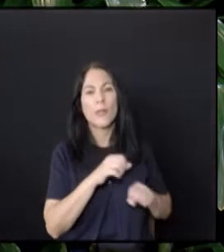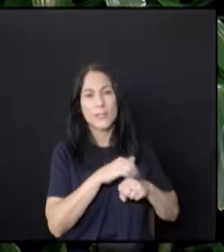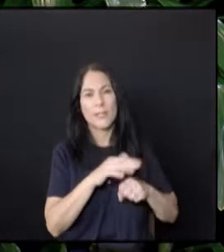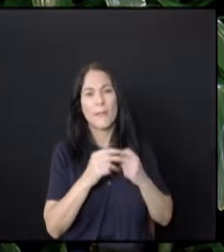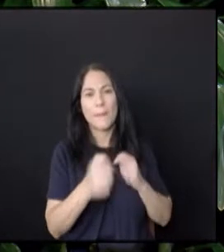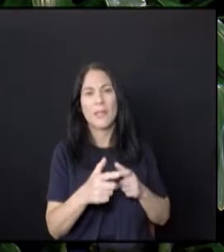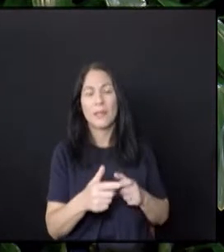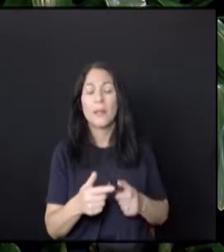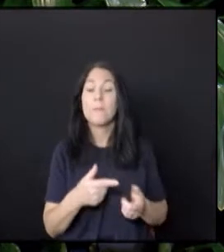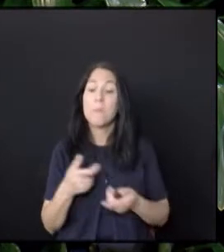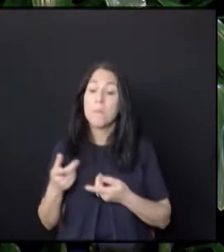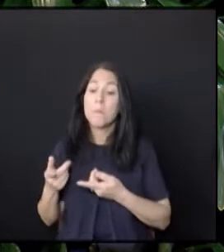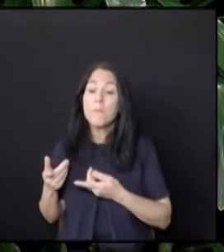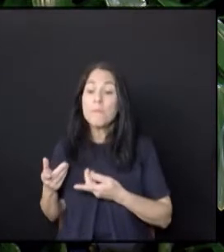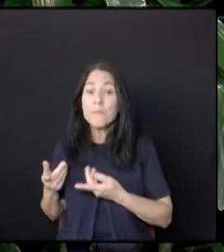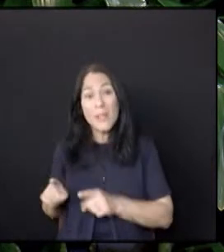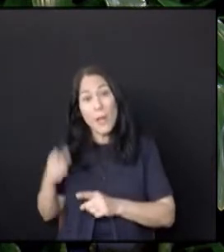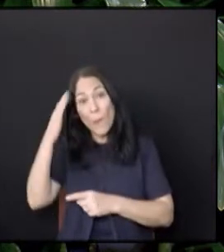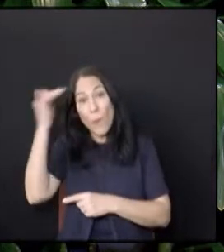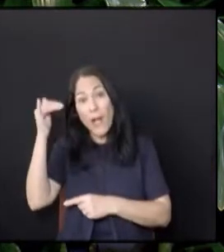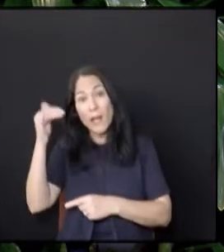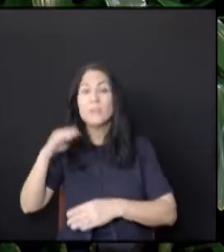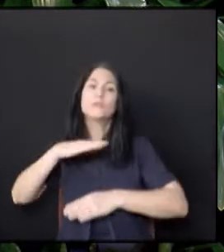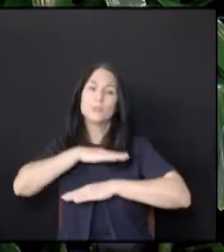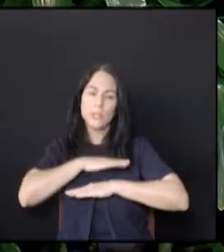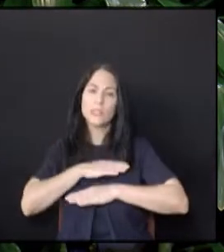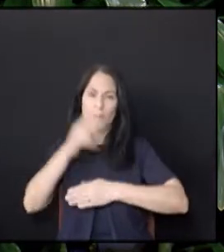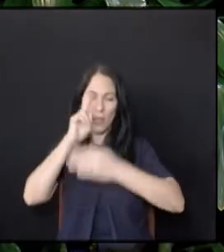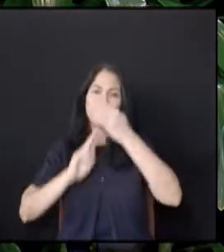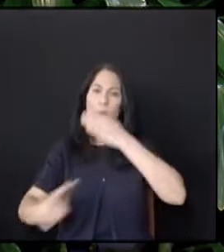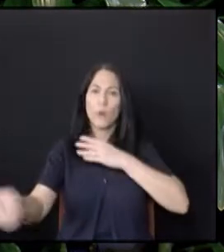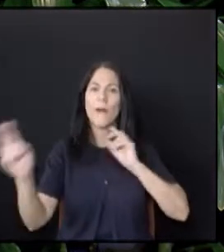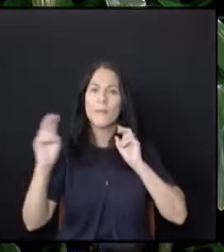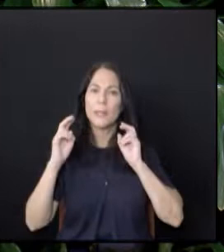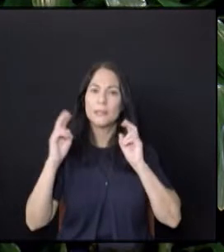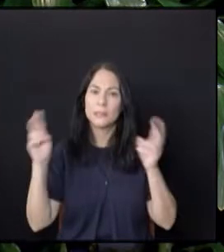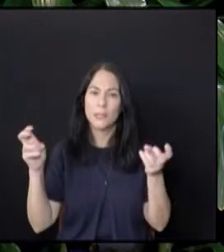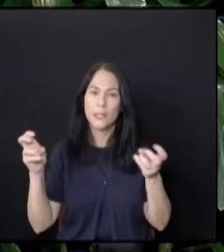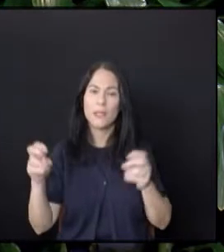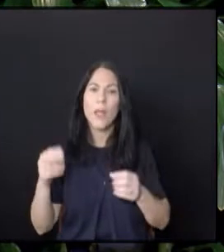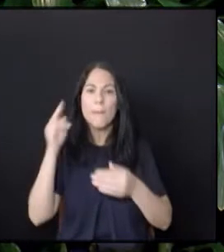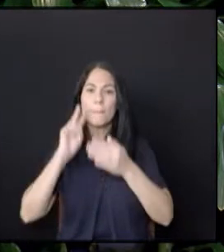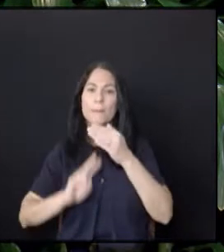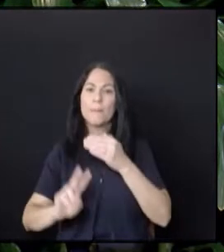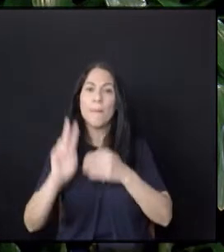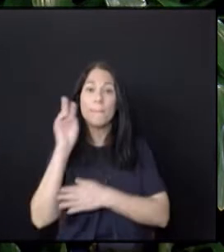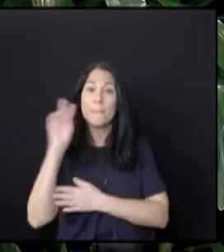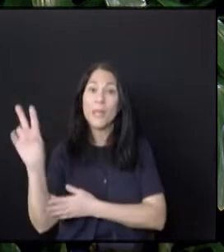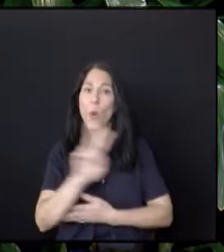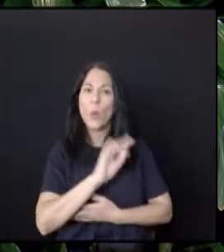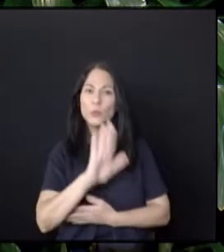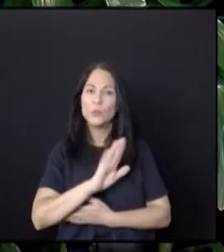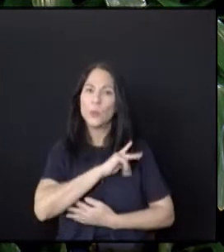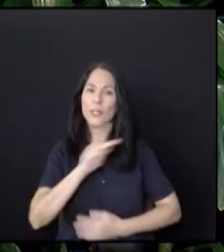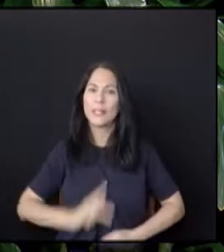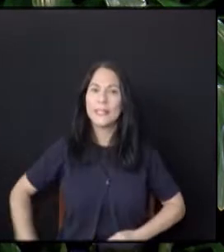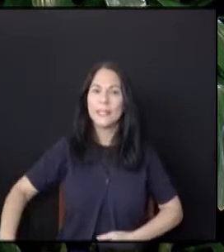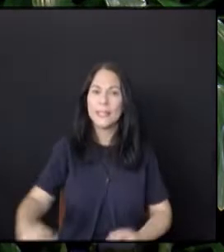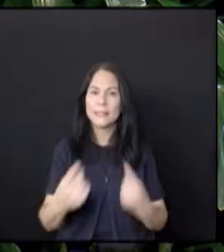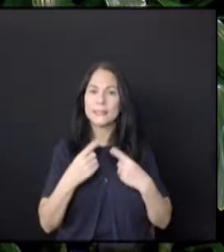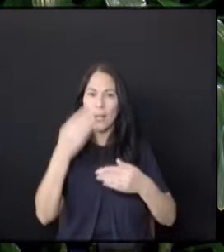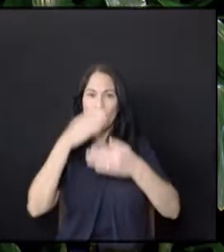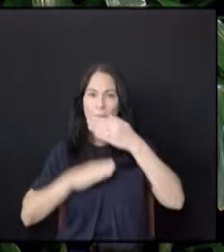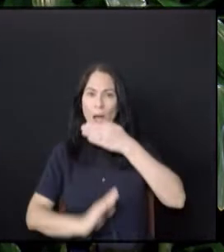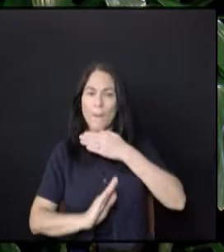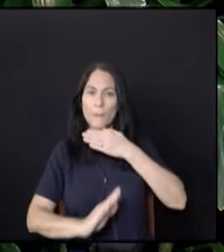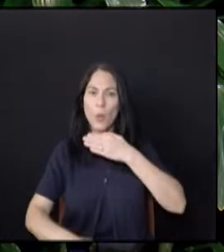what was spoken by the prophet, saying, "Say to the daughter of Zion, behold, your king is coming to you, humble and mounted